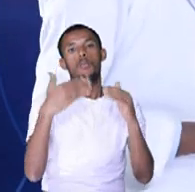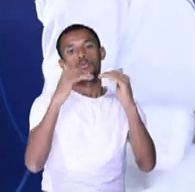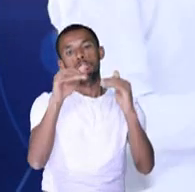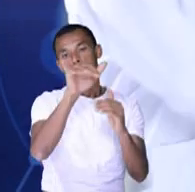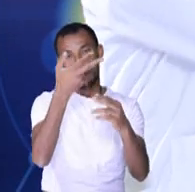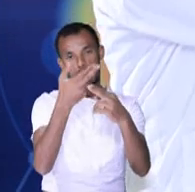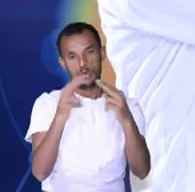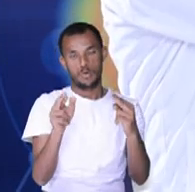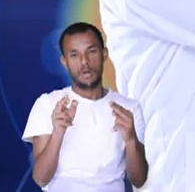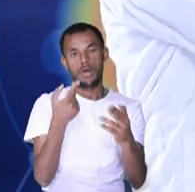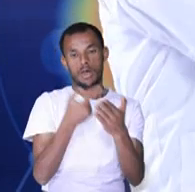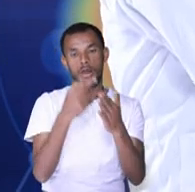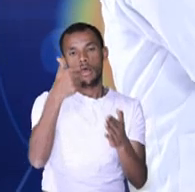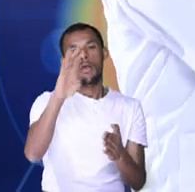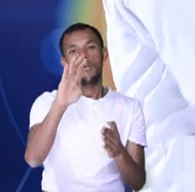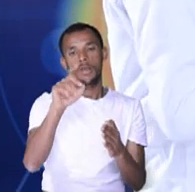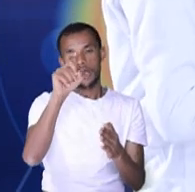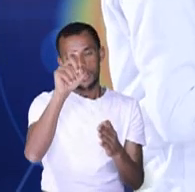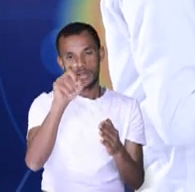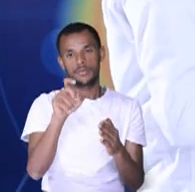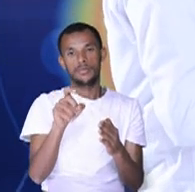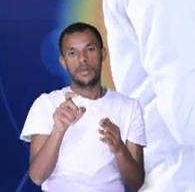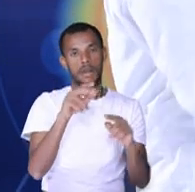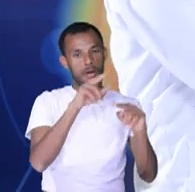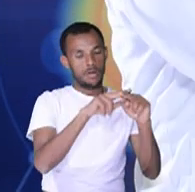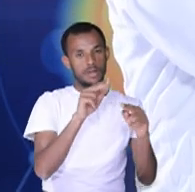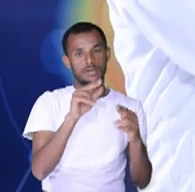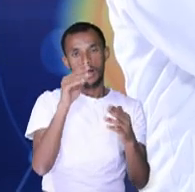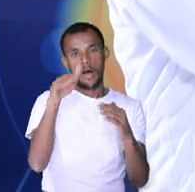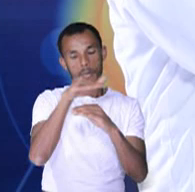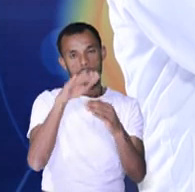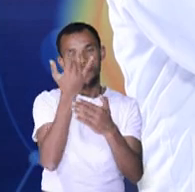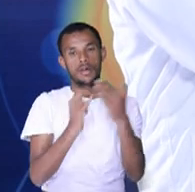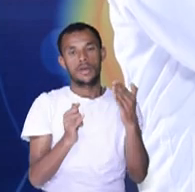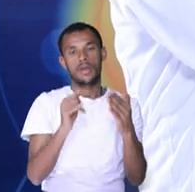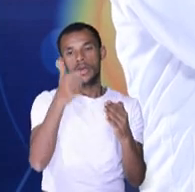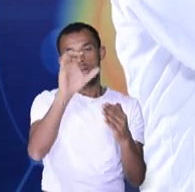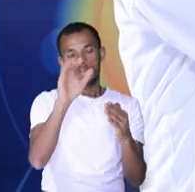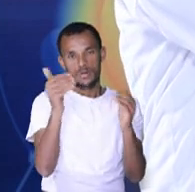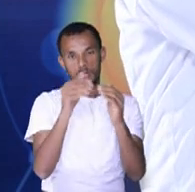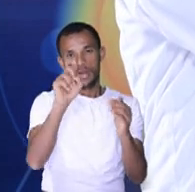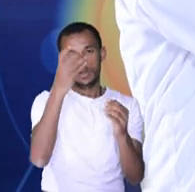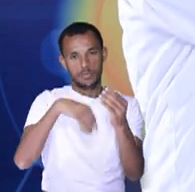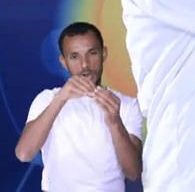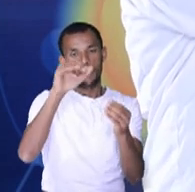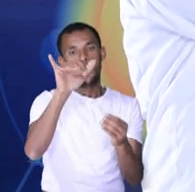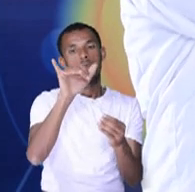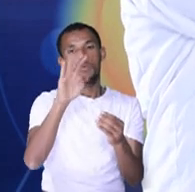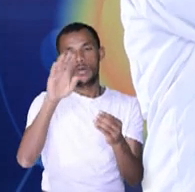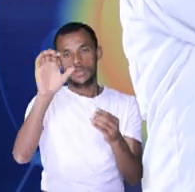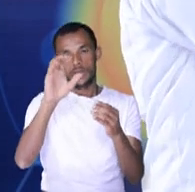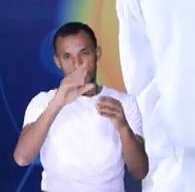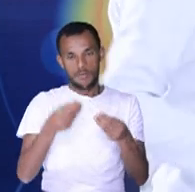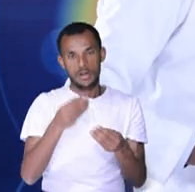ratio. So that here AB is x, which is denoted in the above figure. Then over AC is x plus y, which is BC